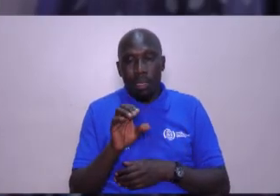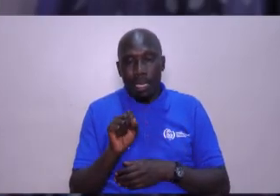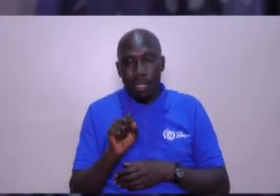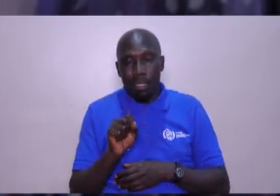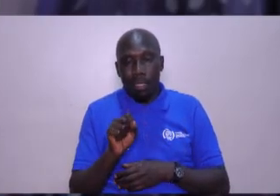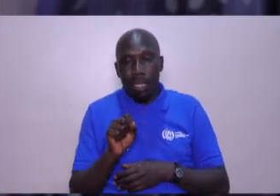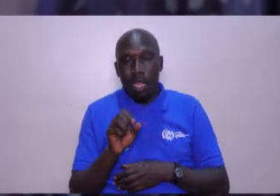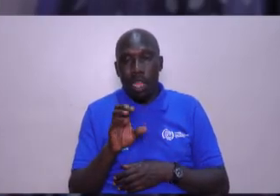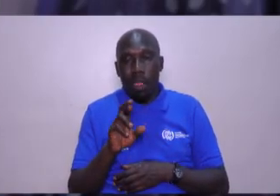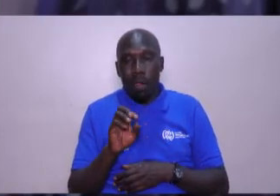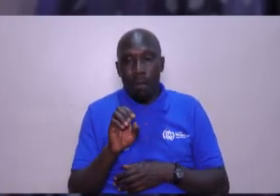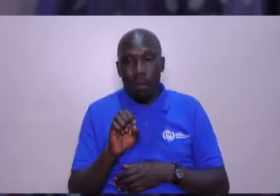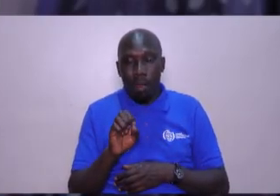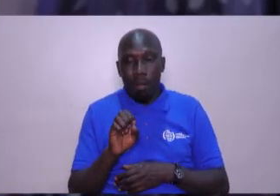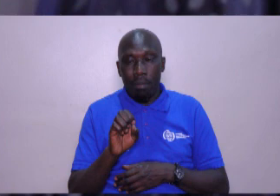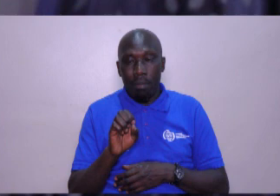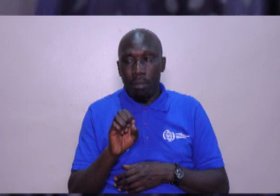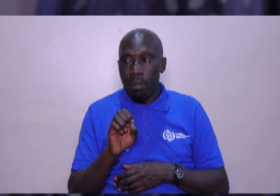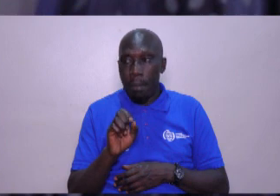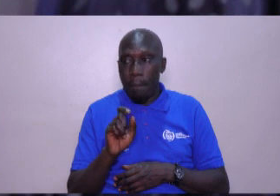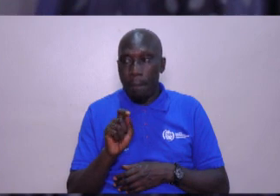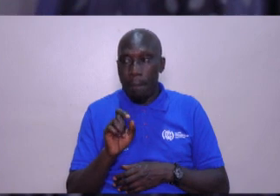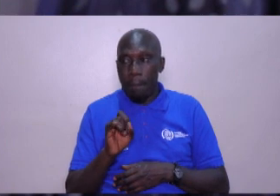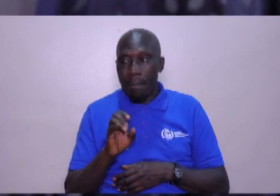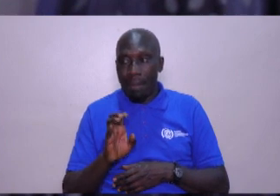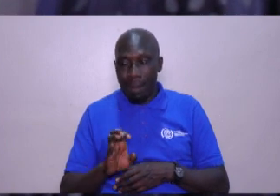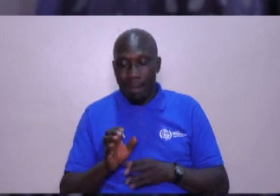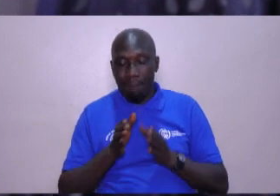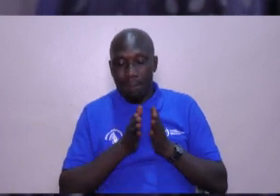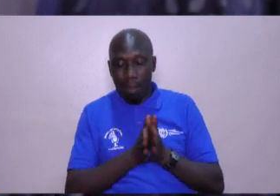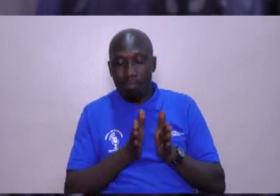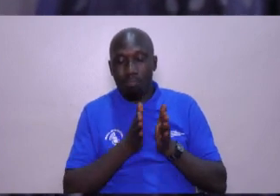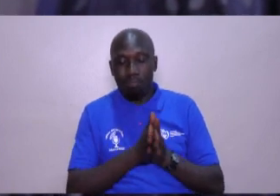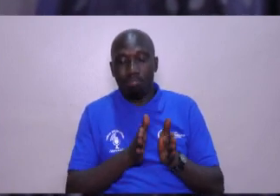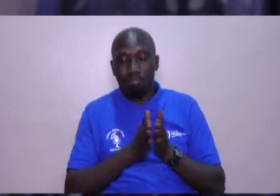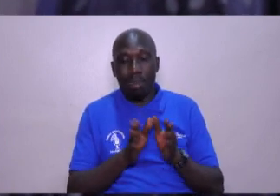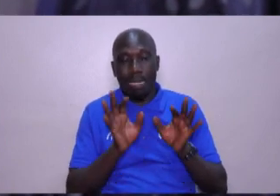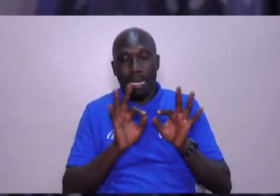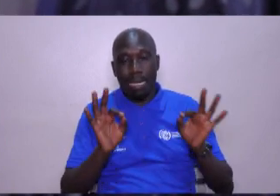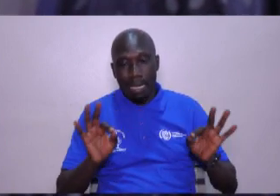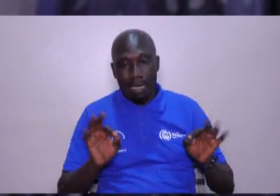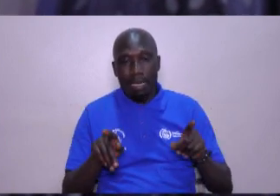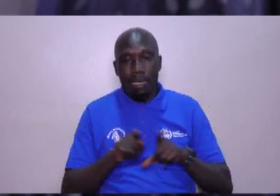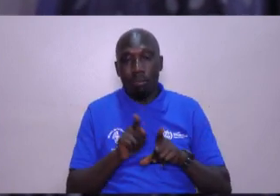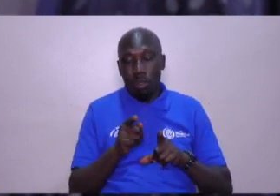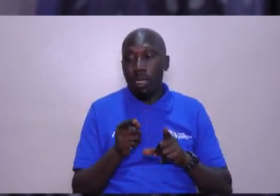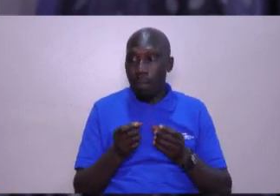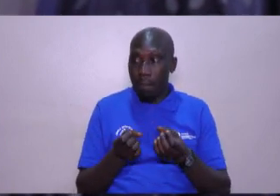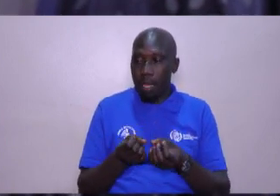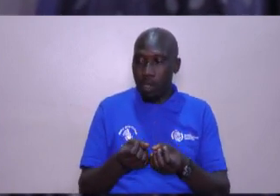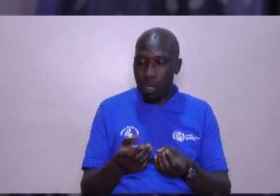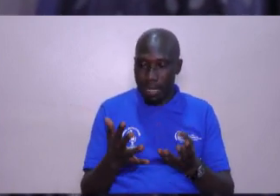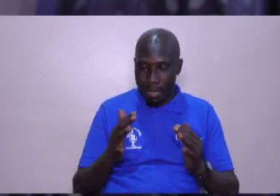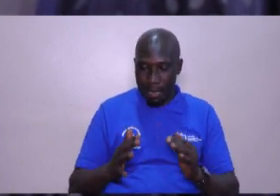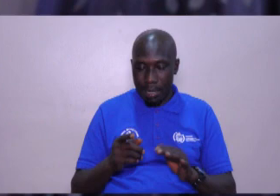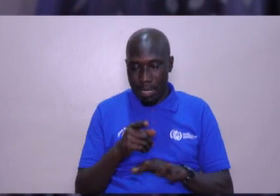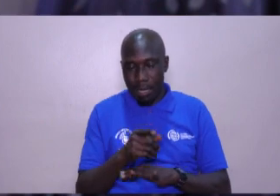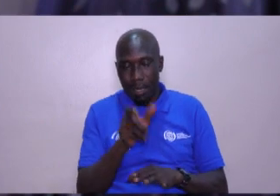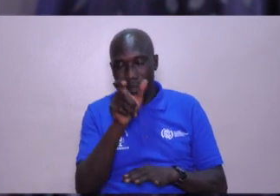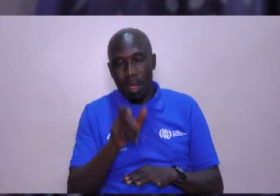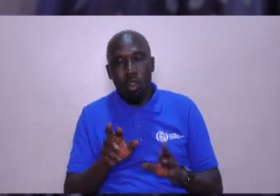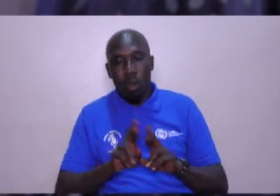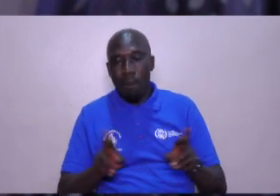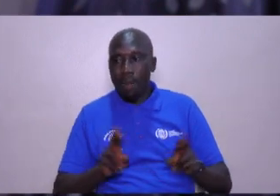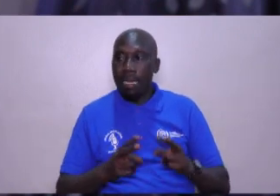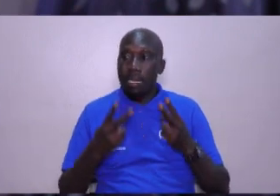remember that there is someone who is going to come and all the senses are working, and those are the majority. This person is